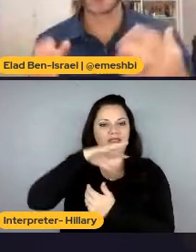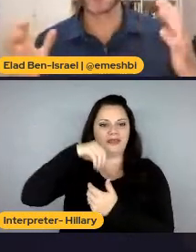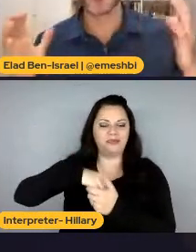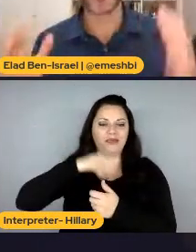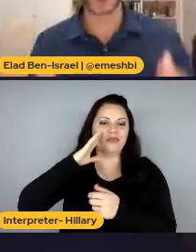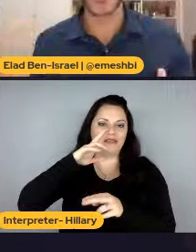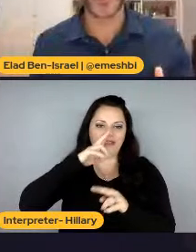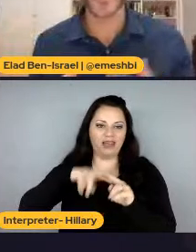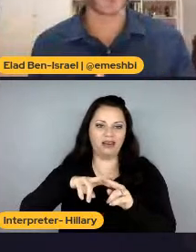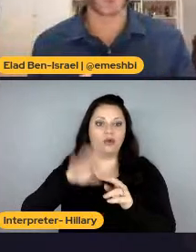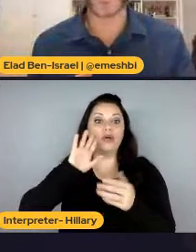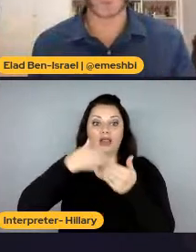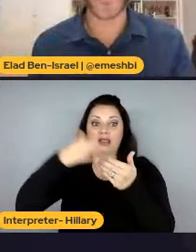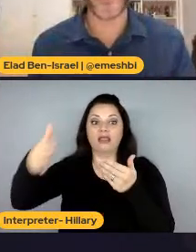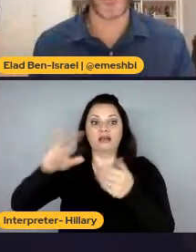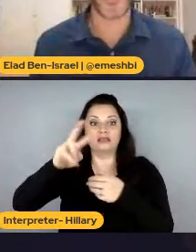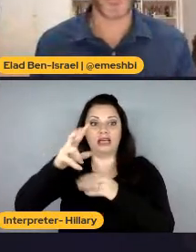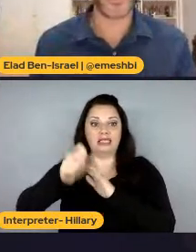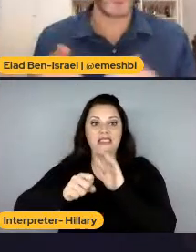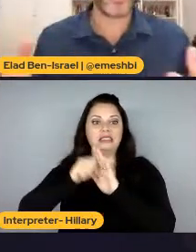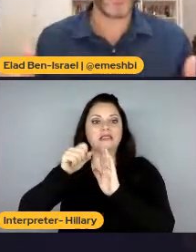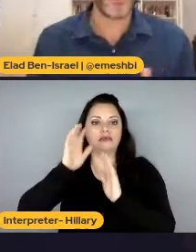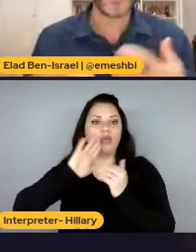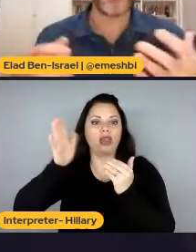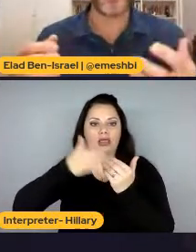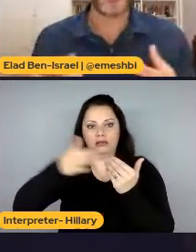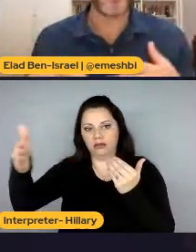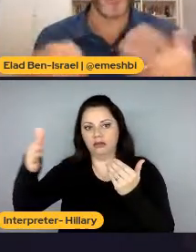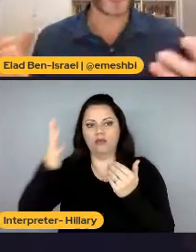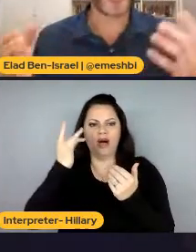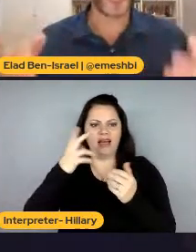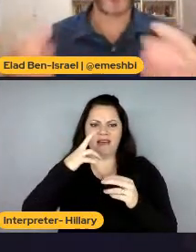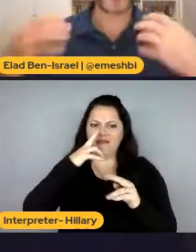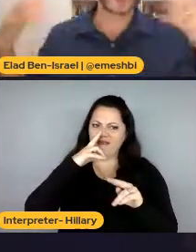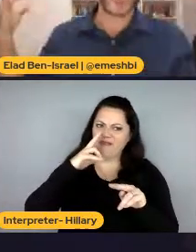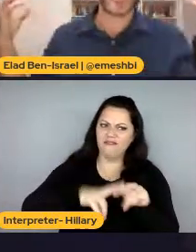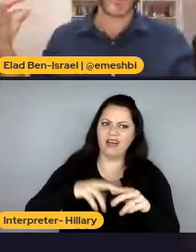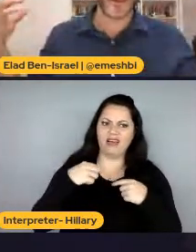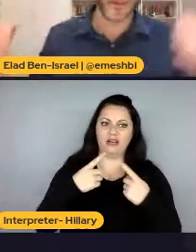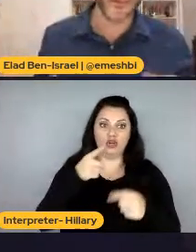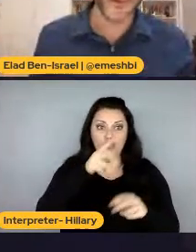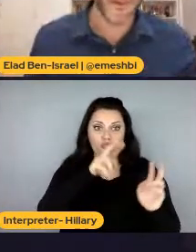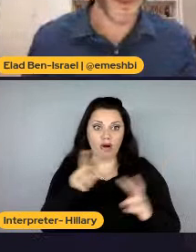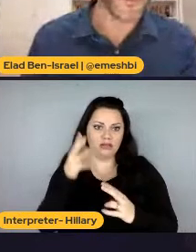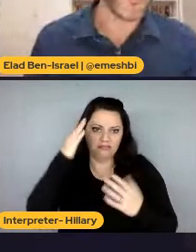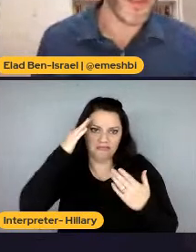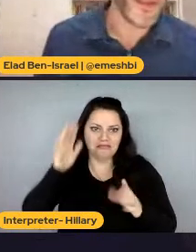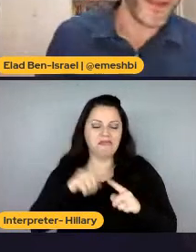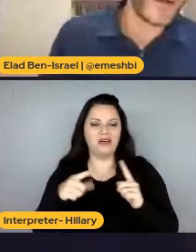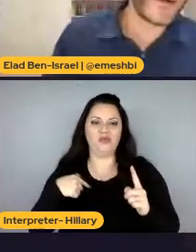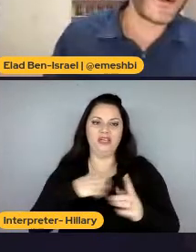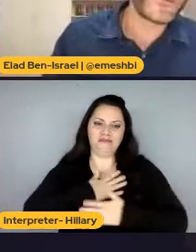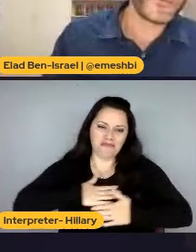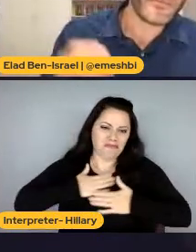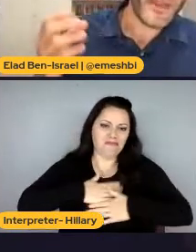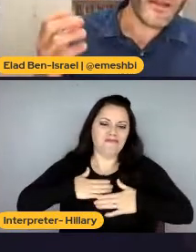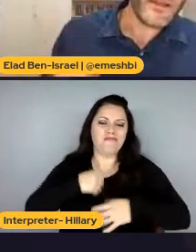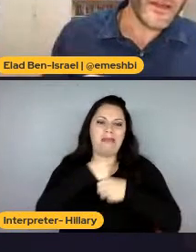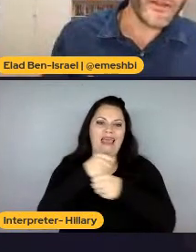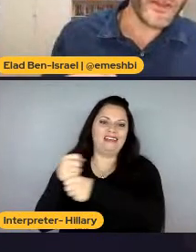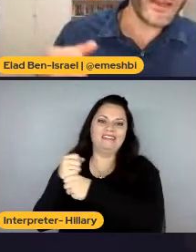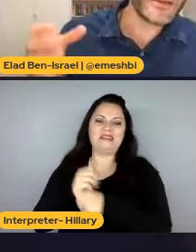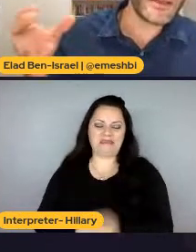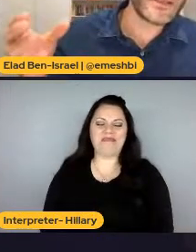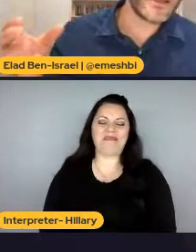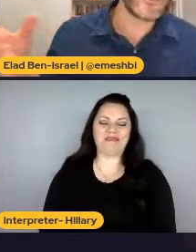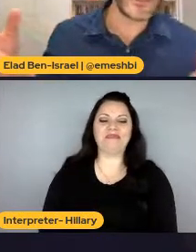season because this was really awesome and really fun. And whether you watched it or not, we just had tons of fun doing it. The